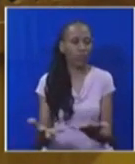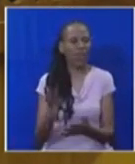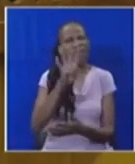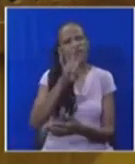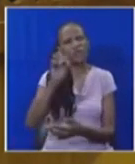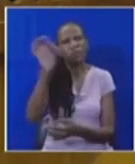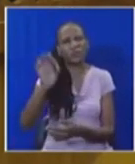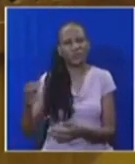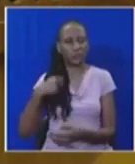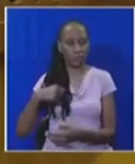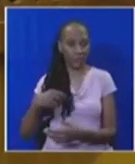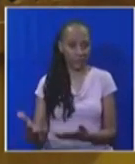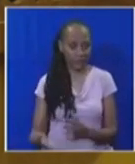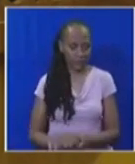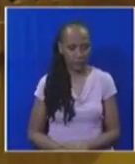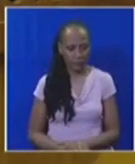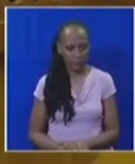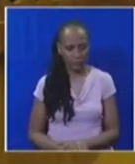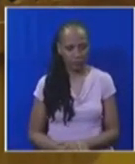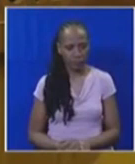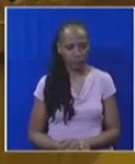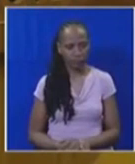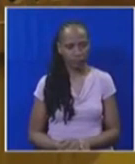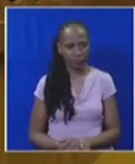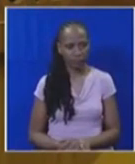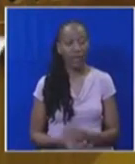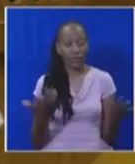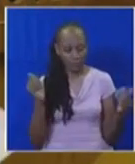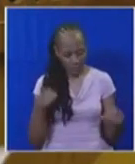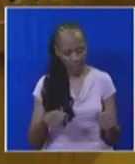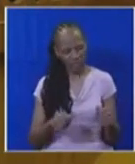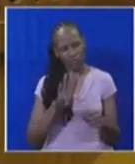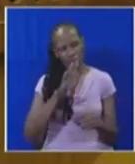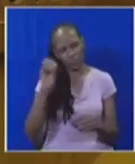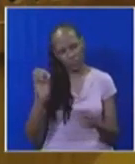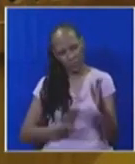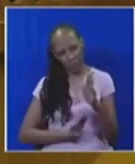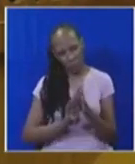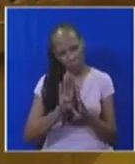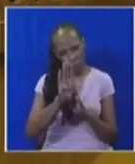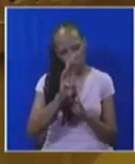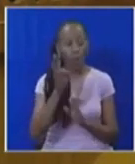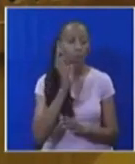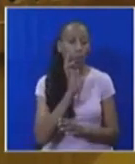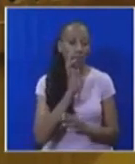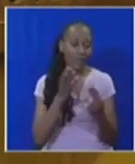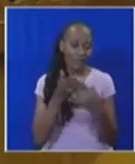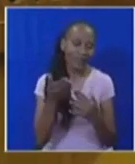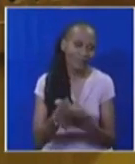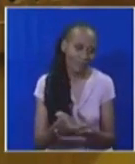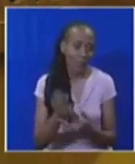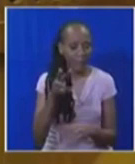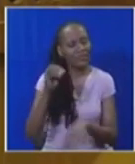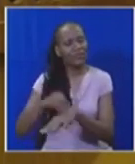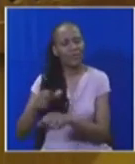40%. Despite the progress in expanding access to water, reliability of supply is a growing problem. And what has the Department